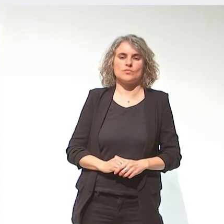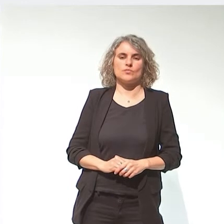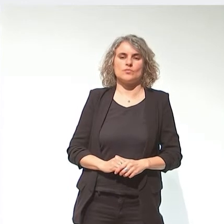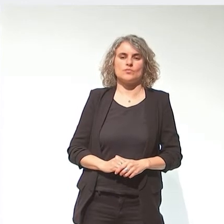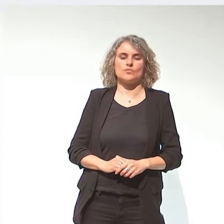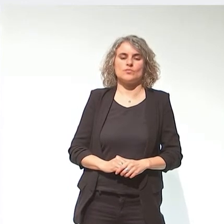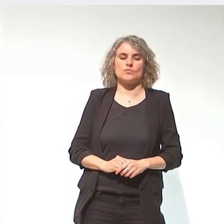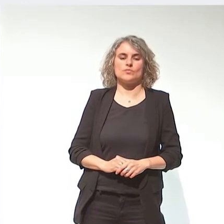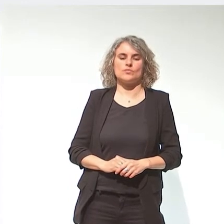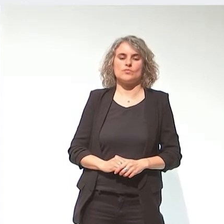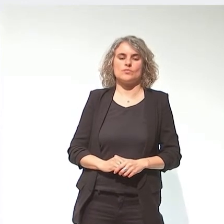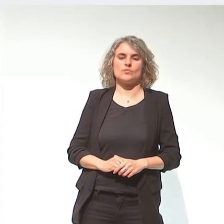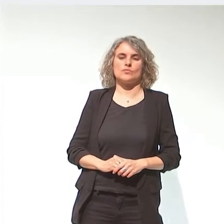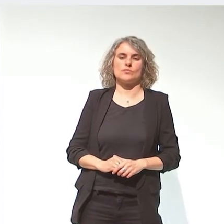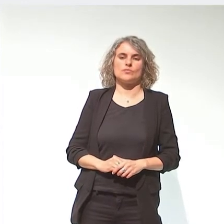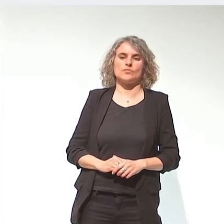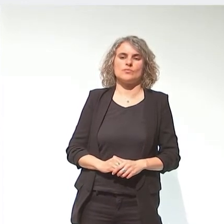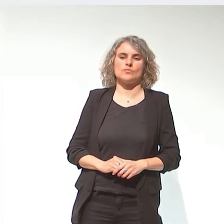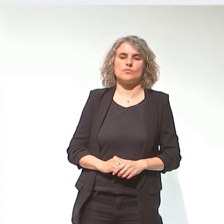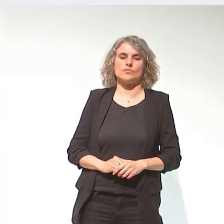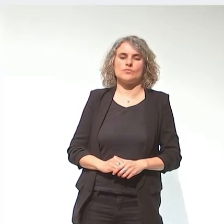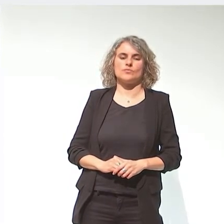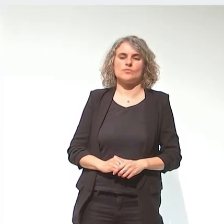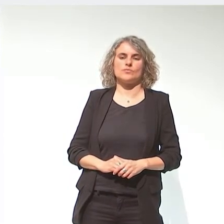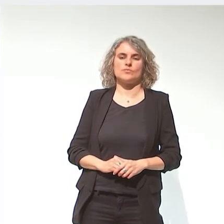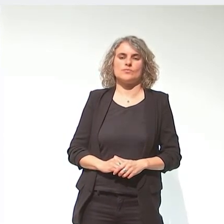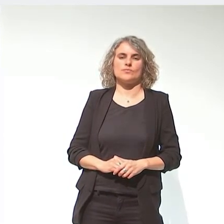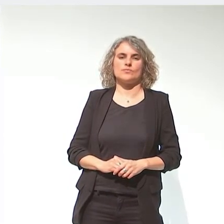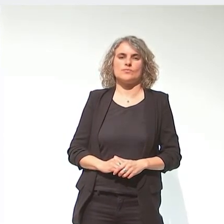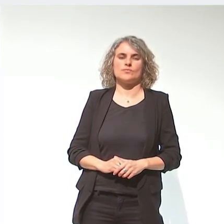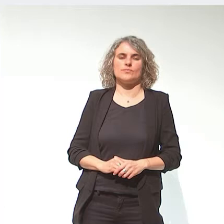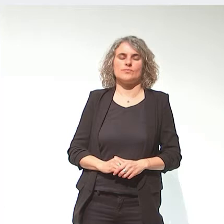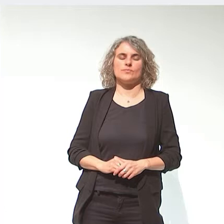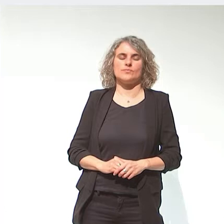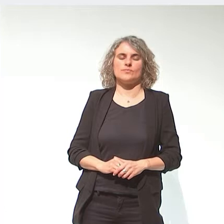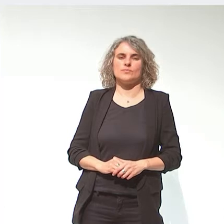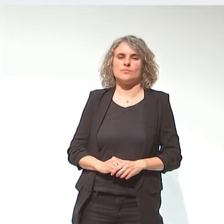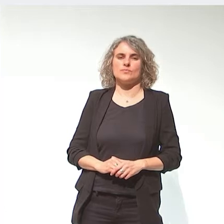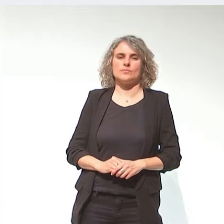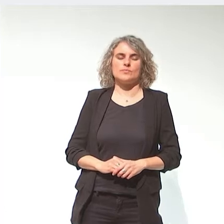Well, we are certainly taking this example of Access EU